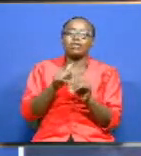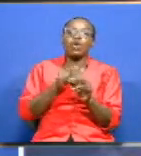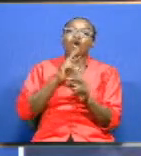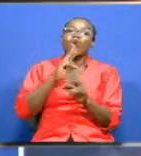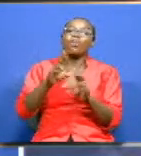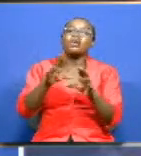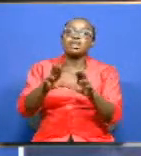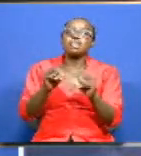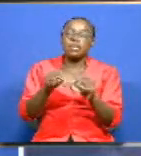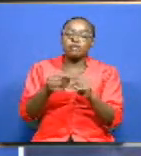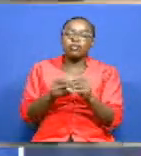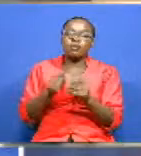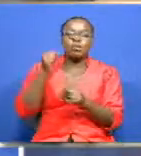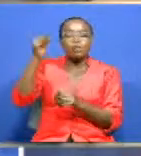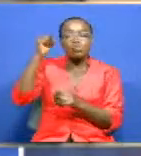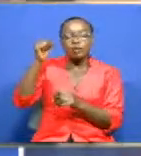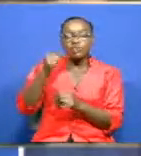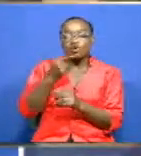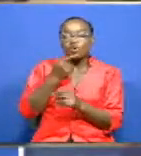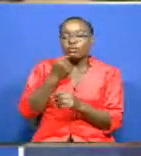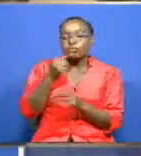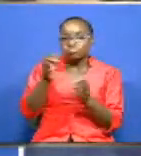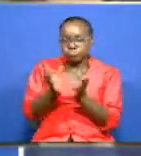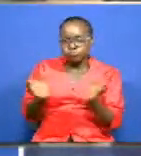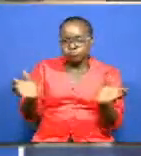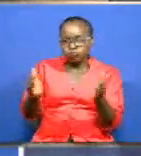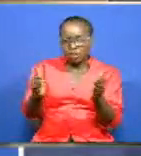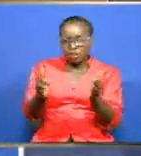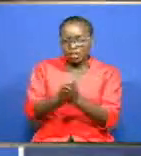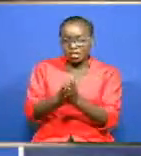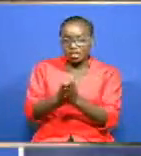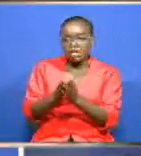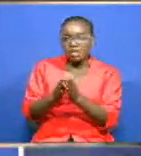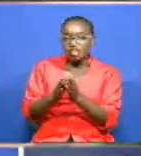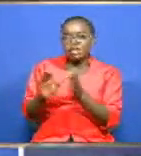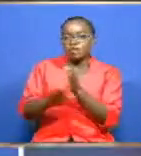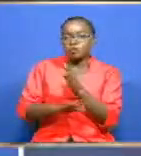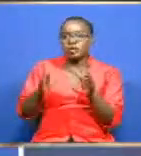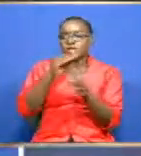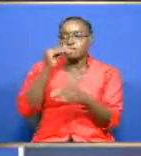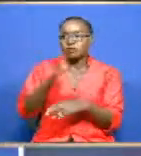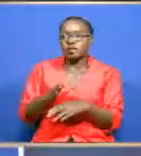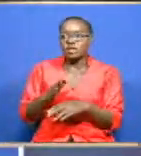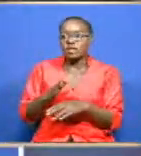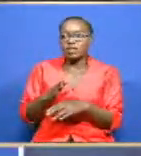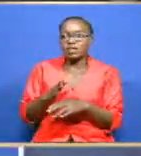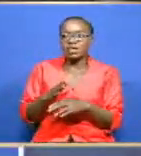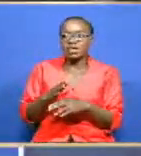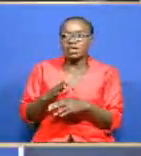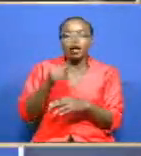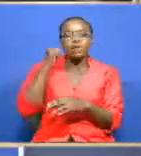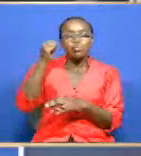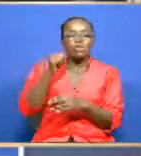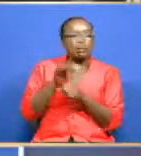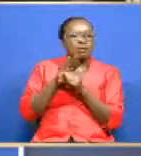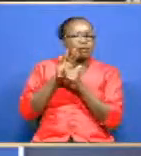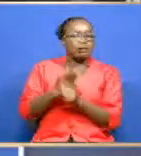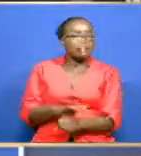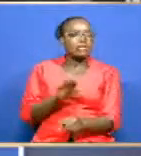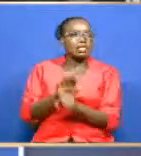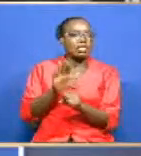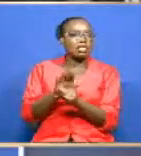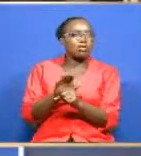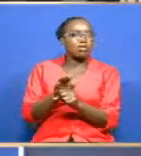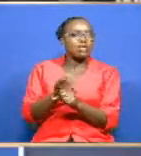instructions from political rallies. The Nairobi County Assembly Deputy Speaker said the Assembly is under immense political pressure to act